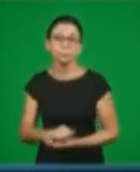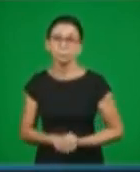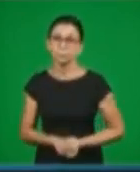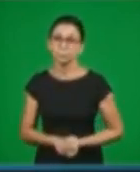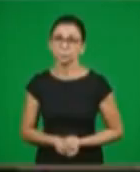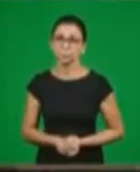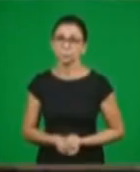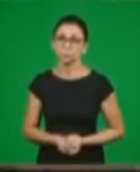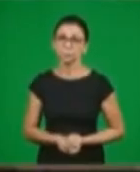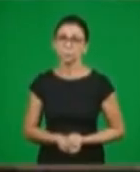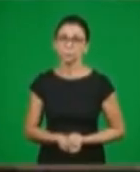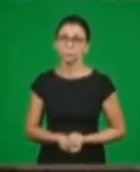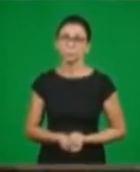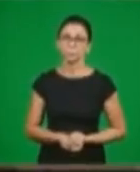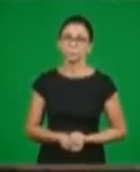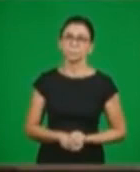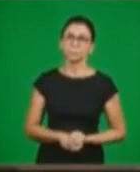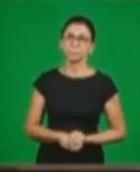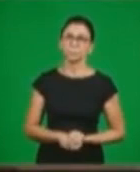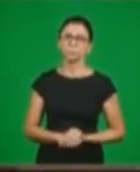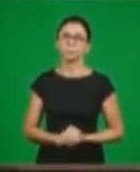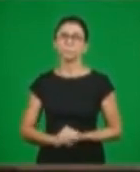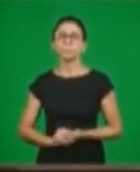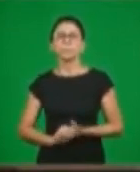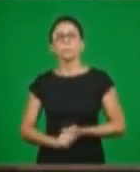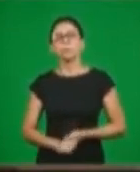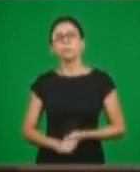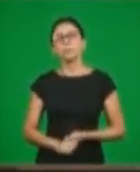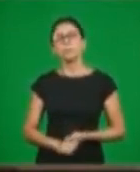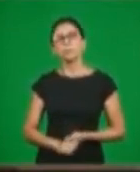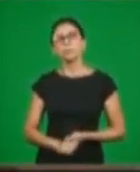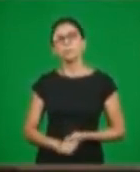asked, I'm gonna put here.